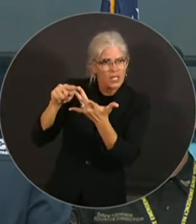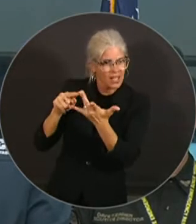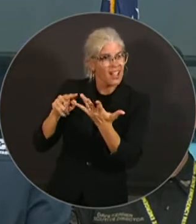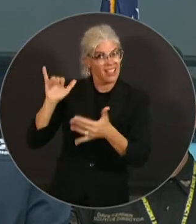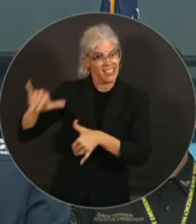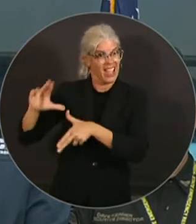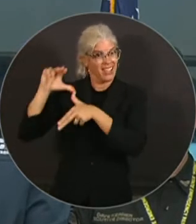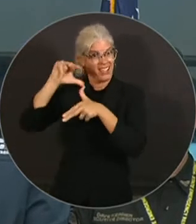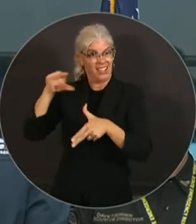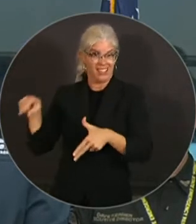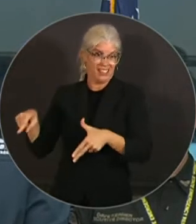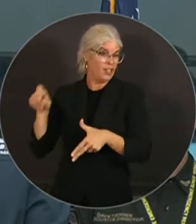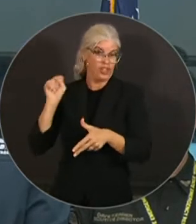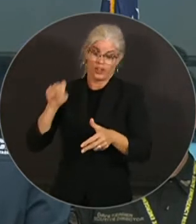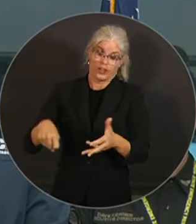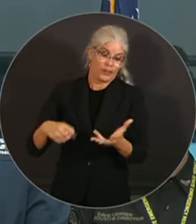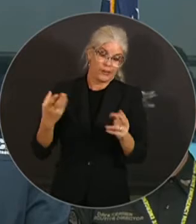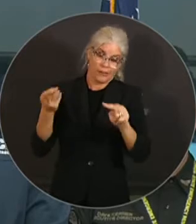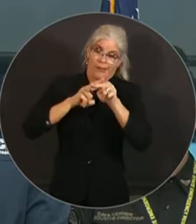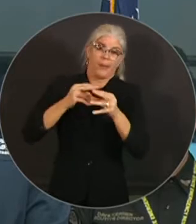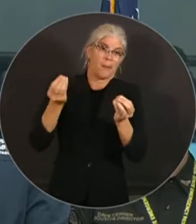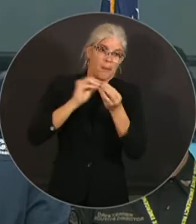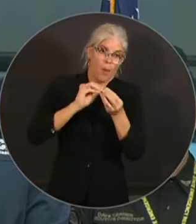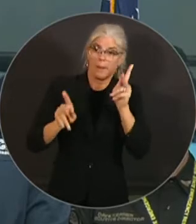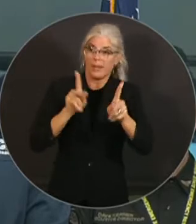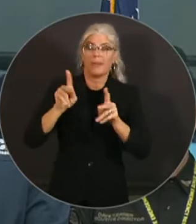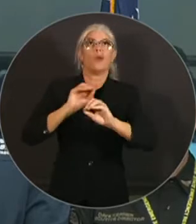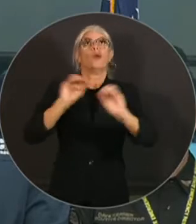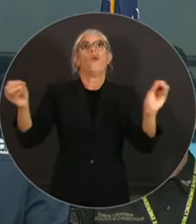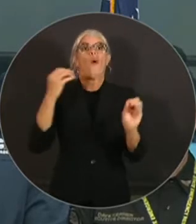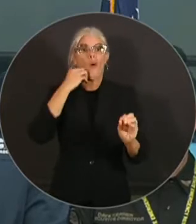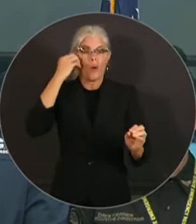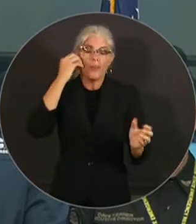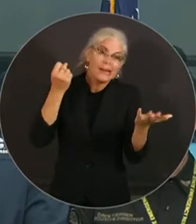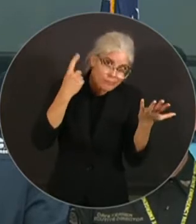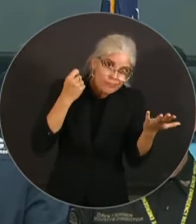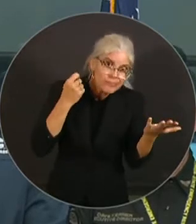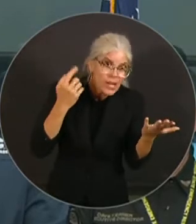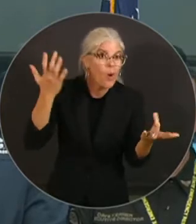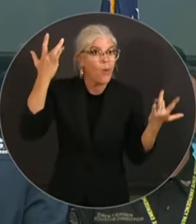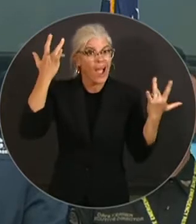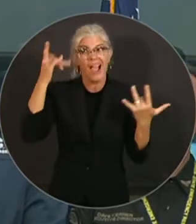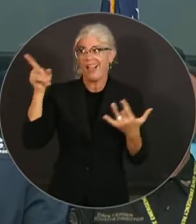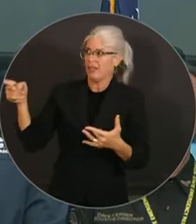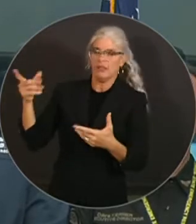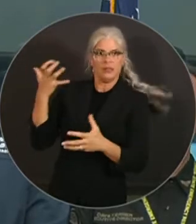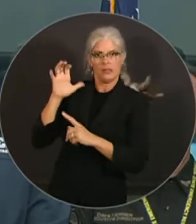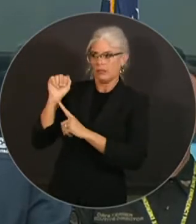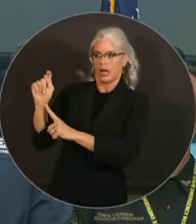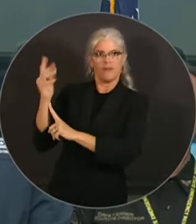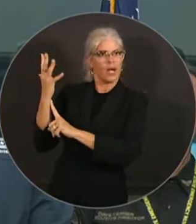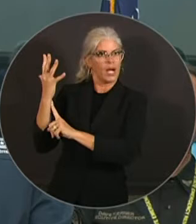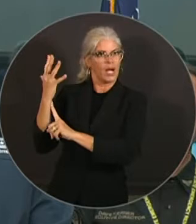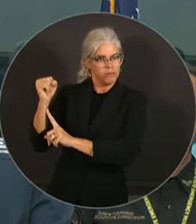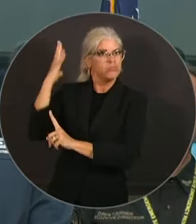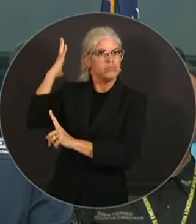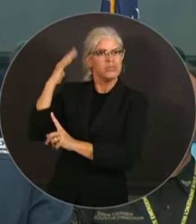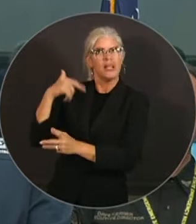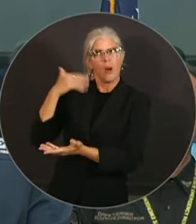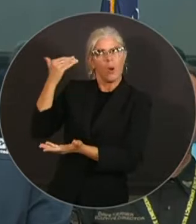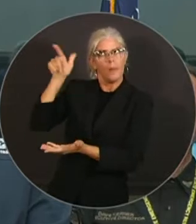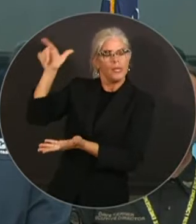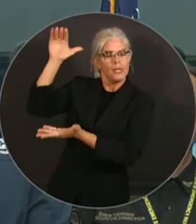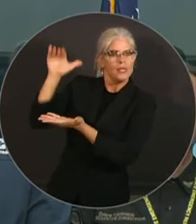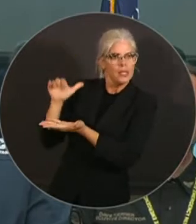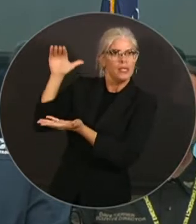lot more. I mean, that's just possible given the ferocity of this right now. And again, we hope that it weakens. It's forecast to weaken. But we have to